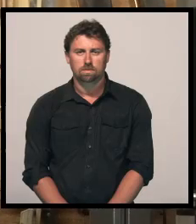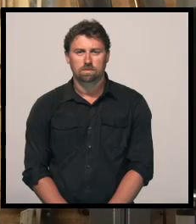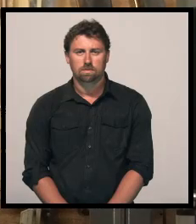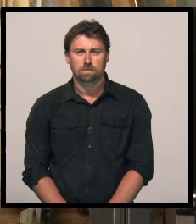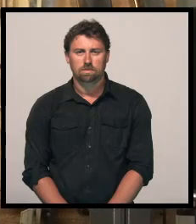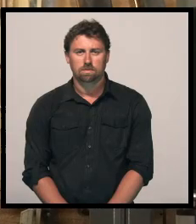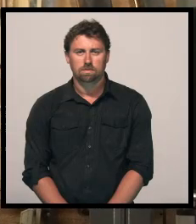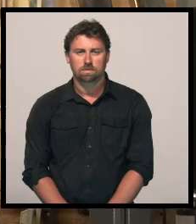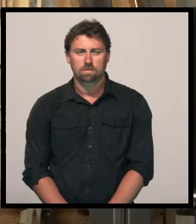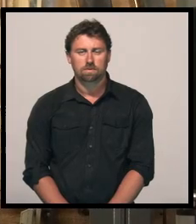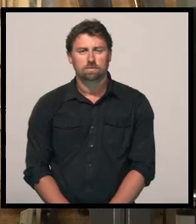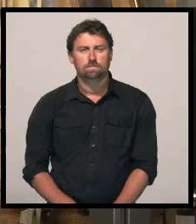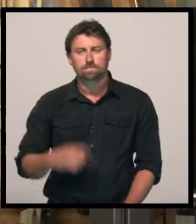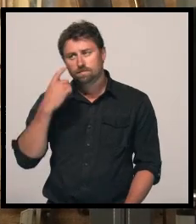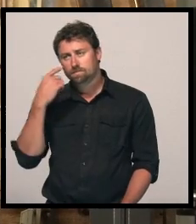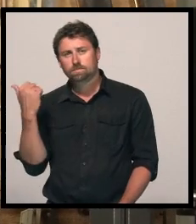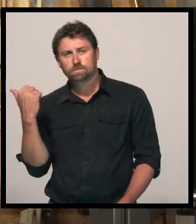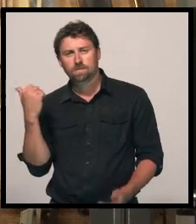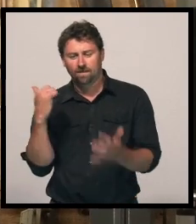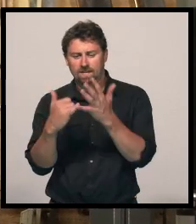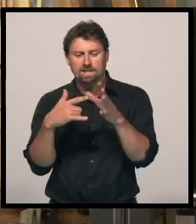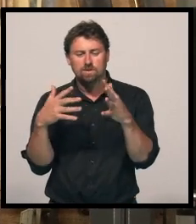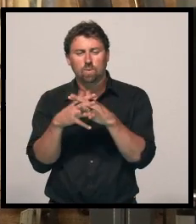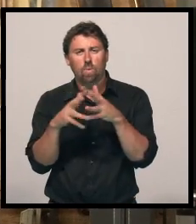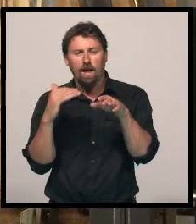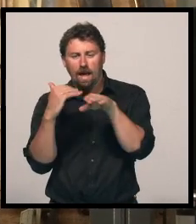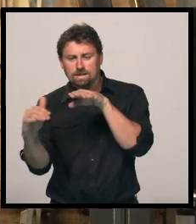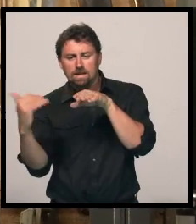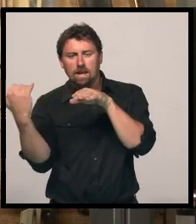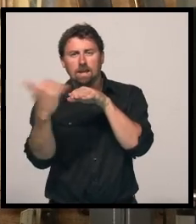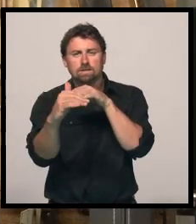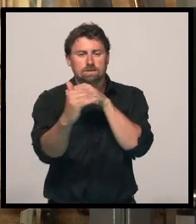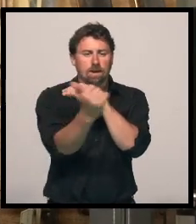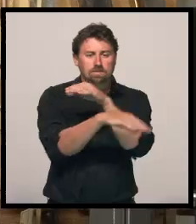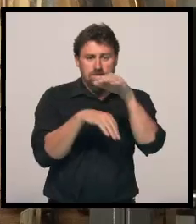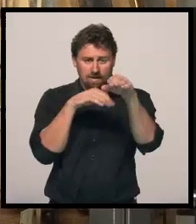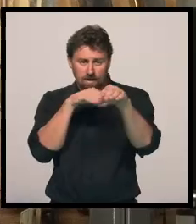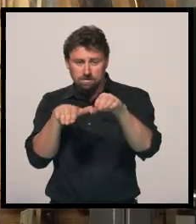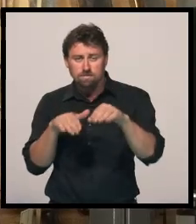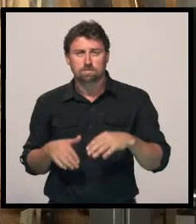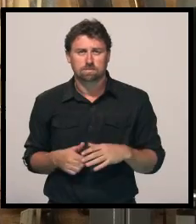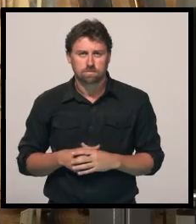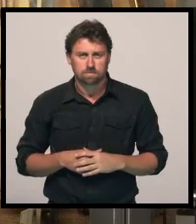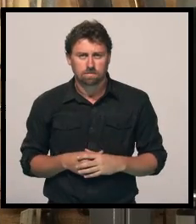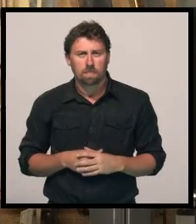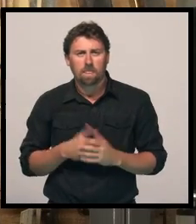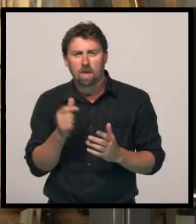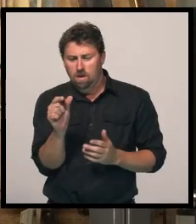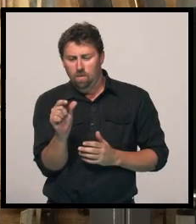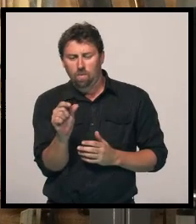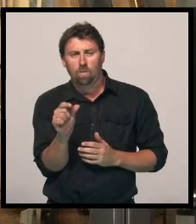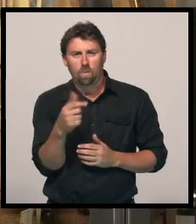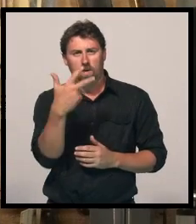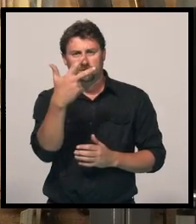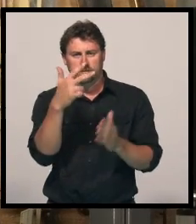And as you can tell, I put some saw cuts around the box. Now the depth of cut is 8mm square,